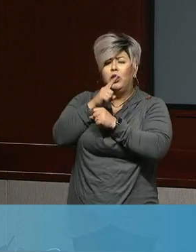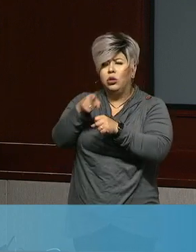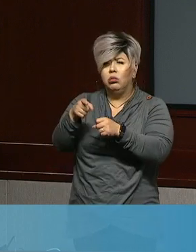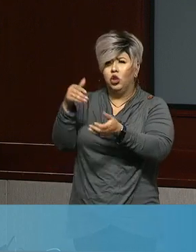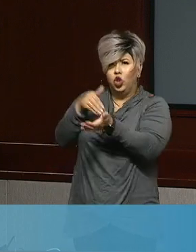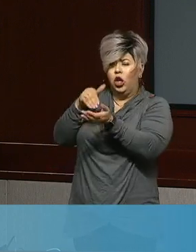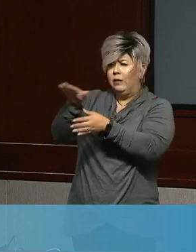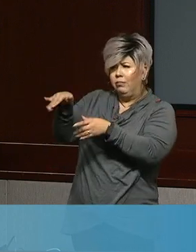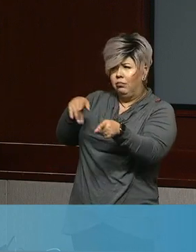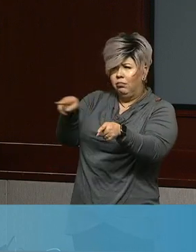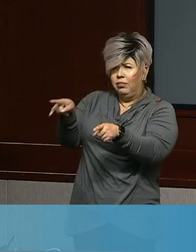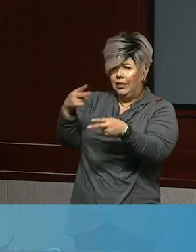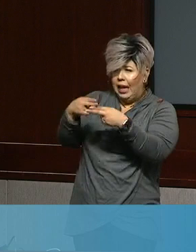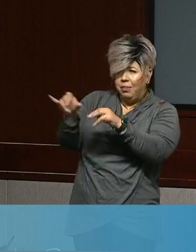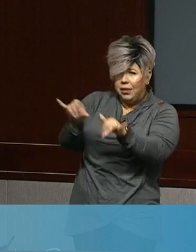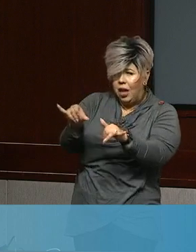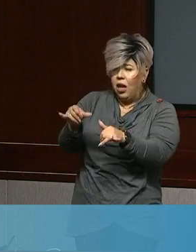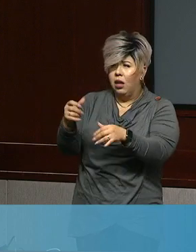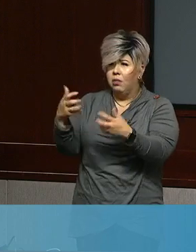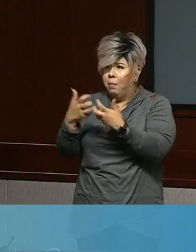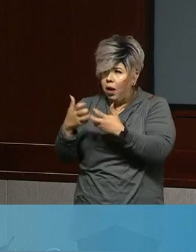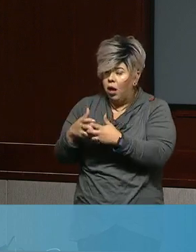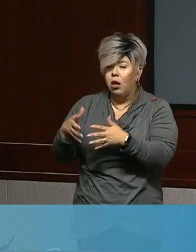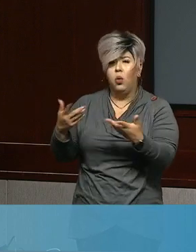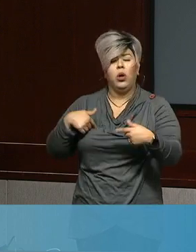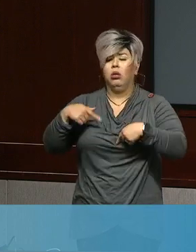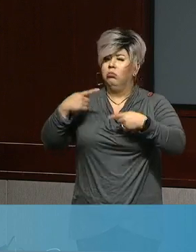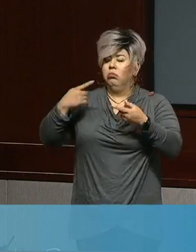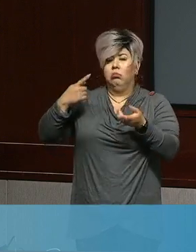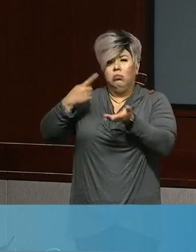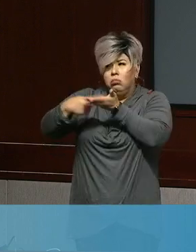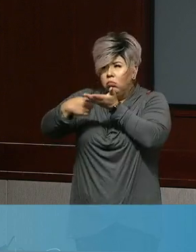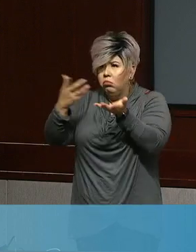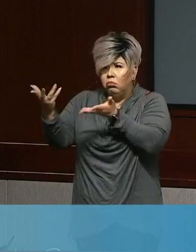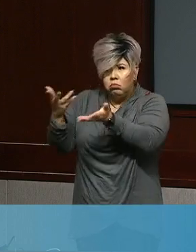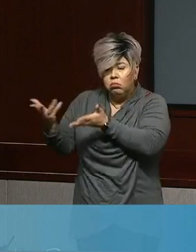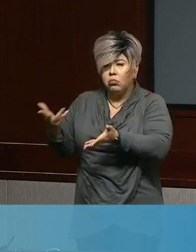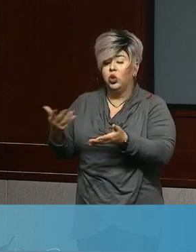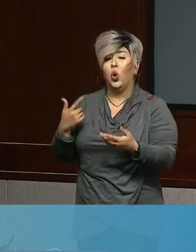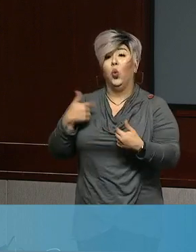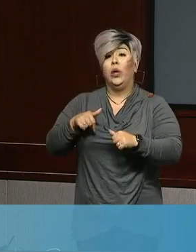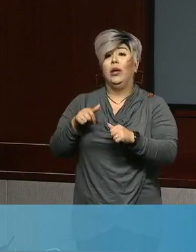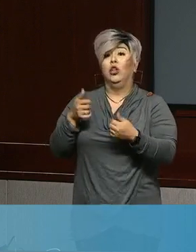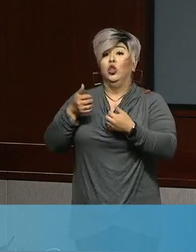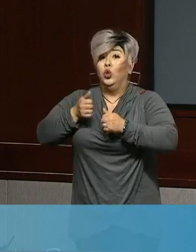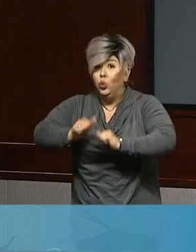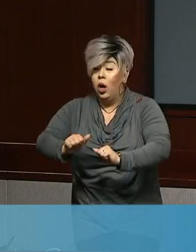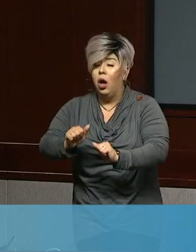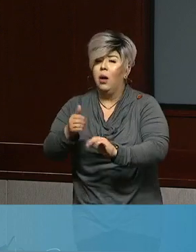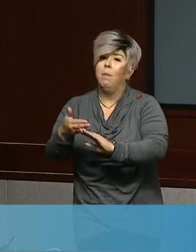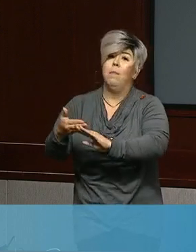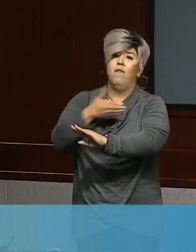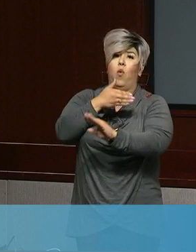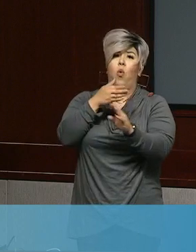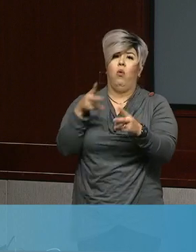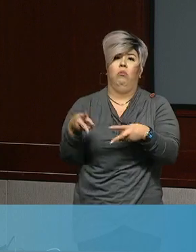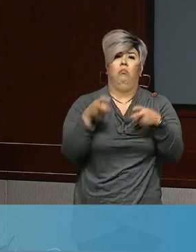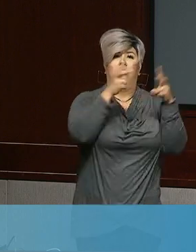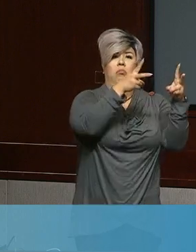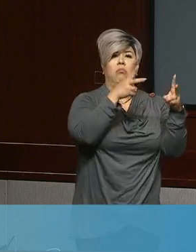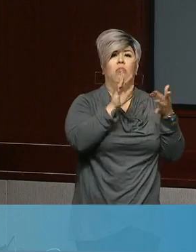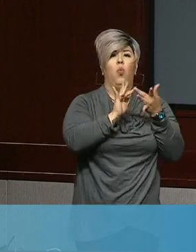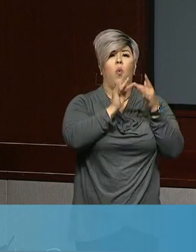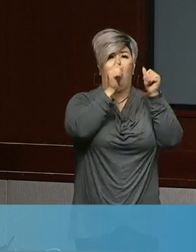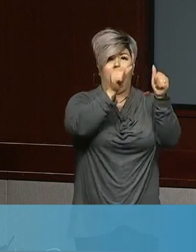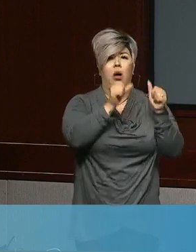that those do match or not. And so we are hopeful that that happens before it hits the dashboard. But there are times where